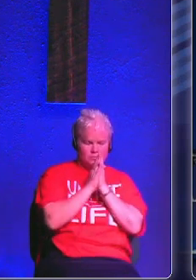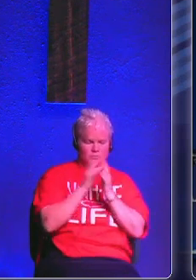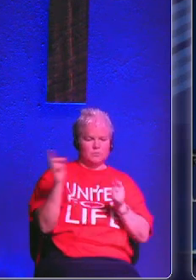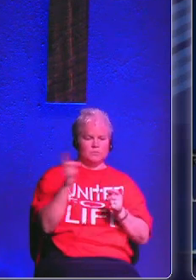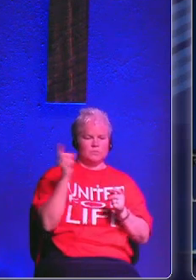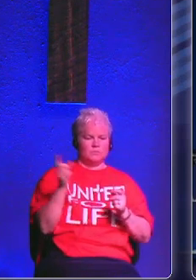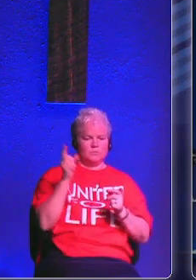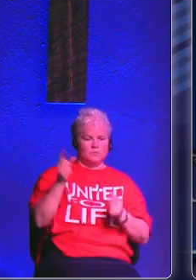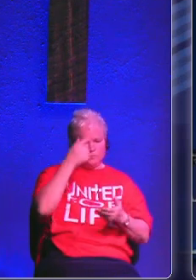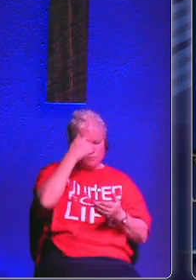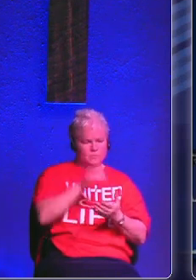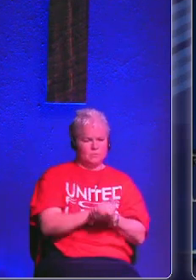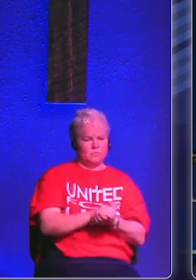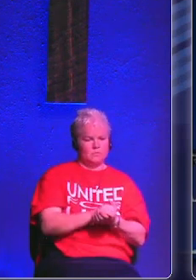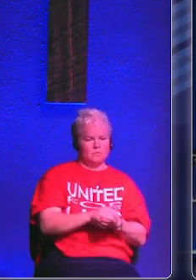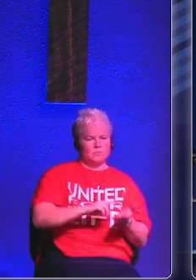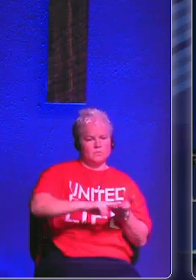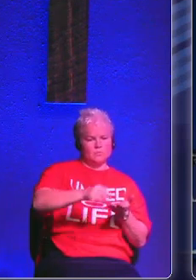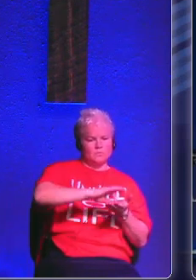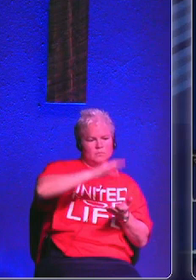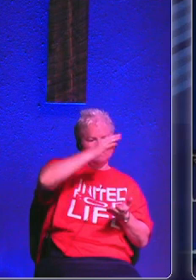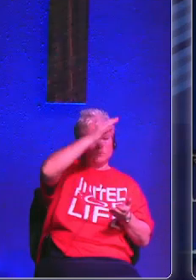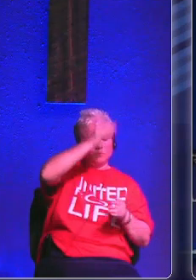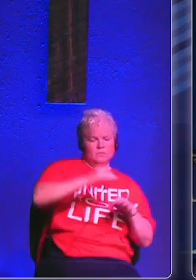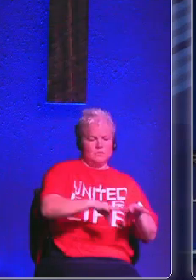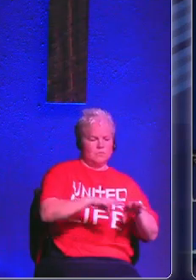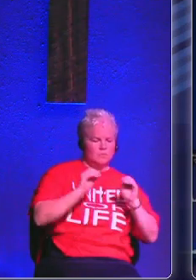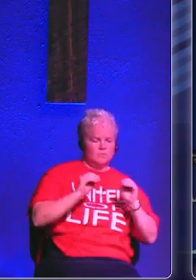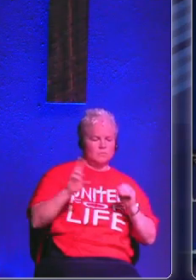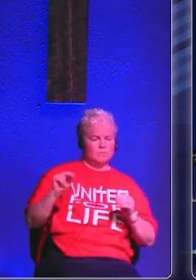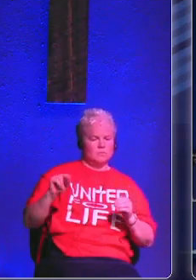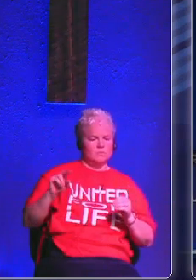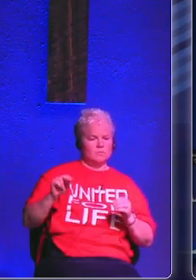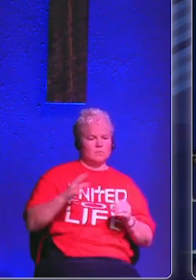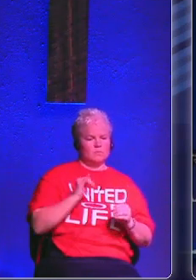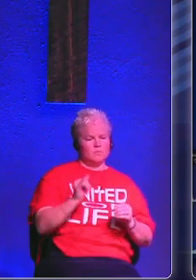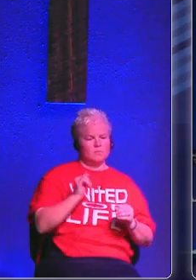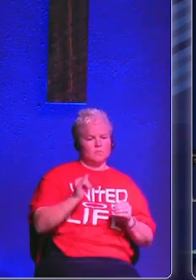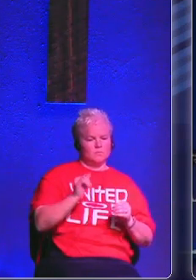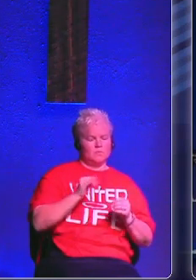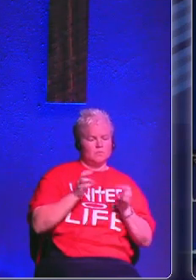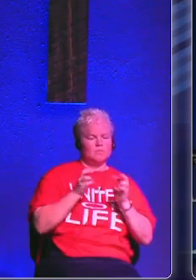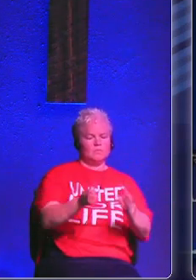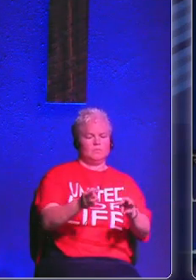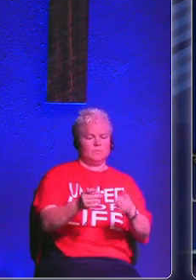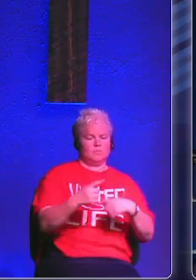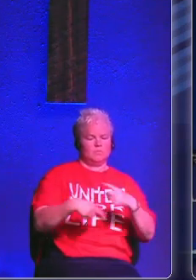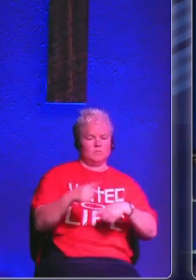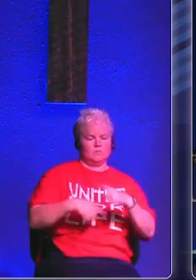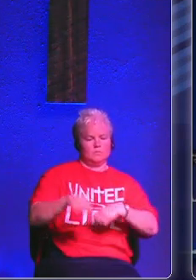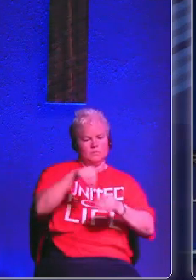believe. Holy Spirit, I ask that nobody leave here today the same way that they came in.